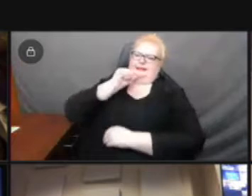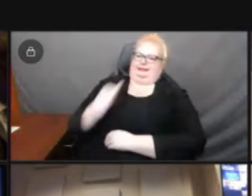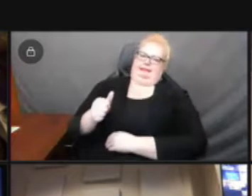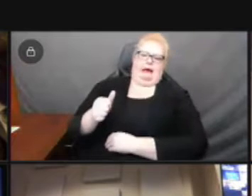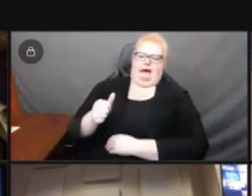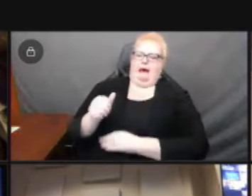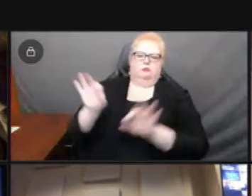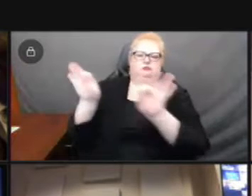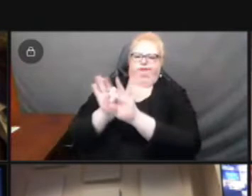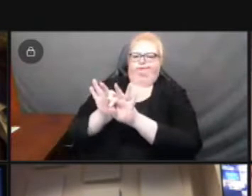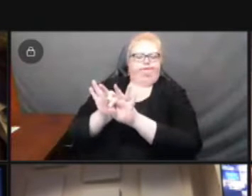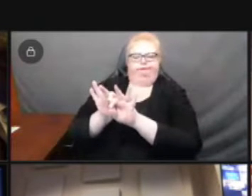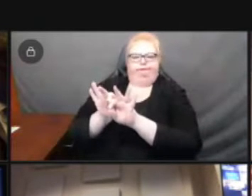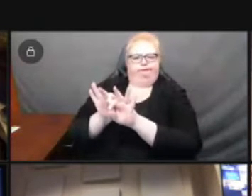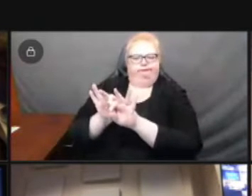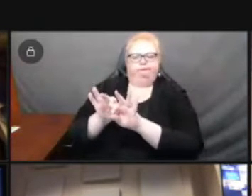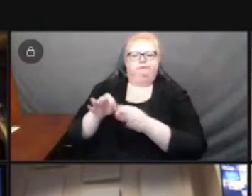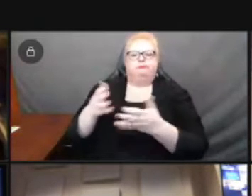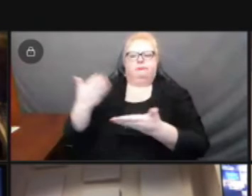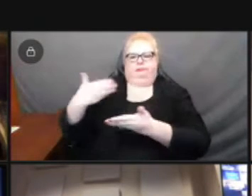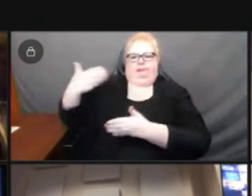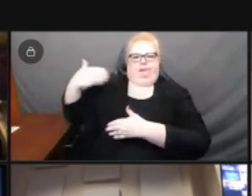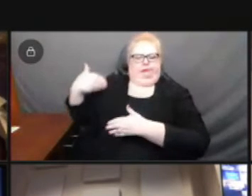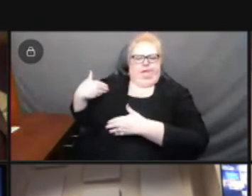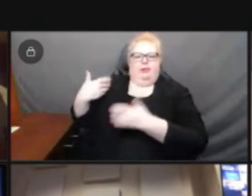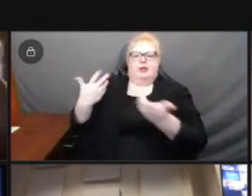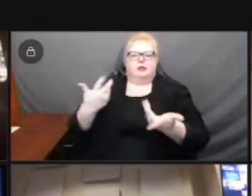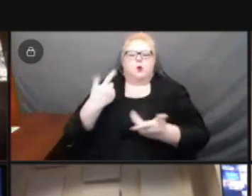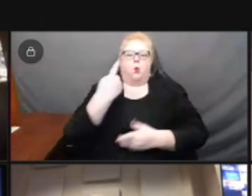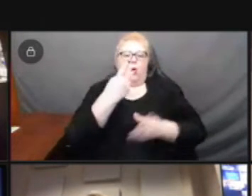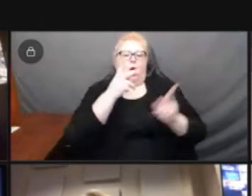received from a citizen, it did state